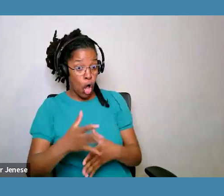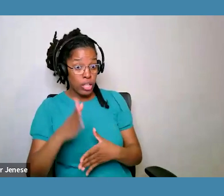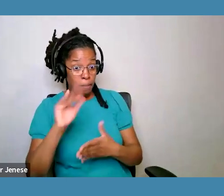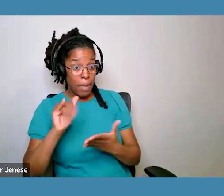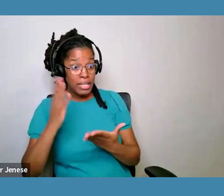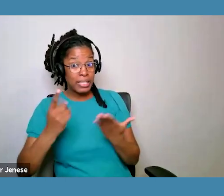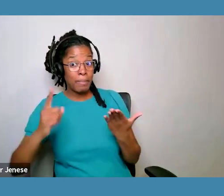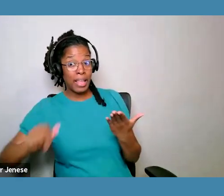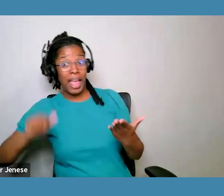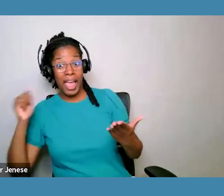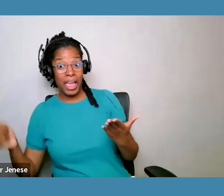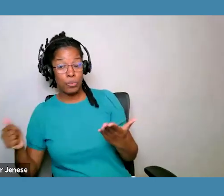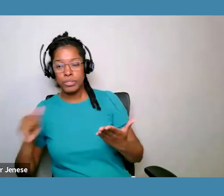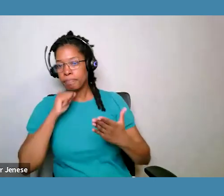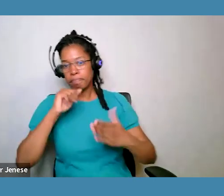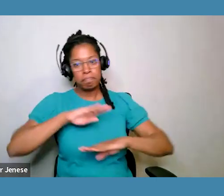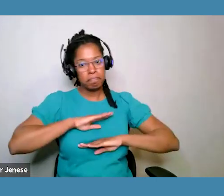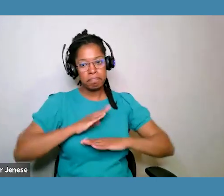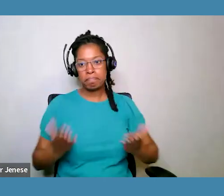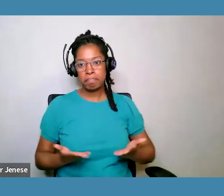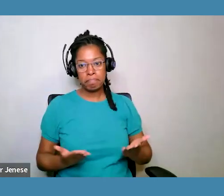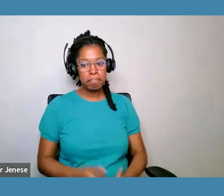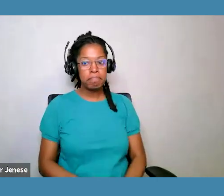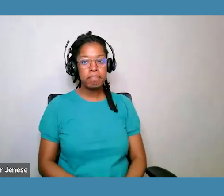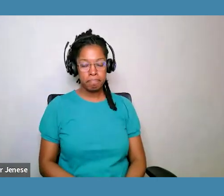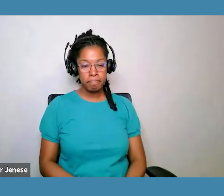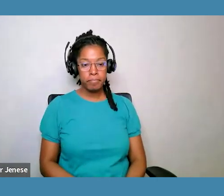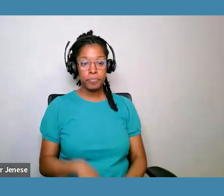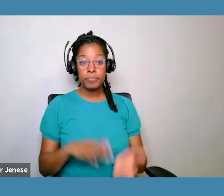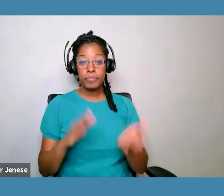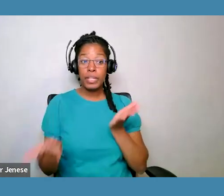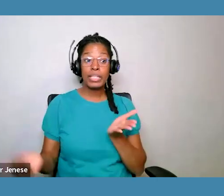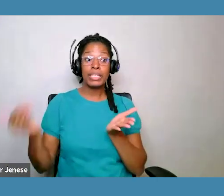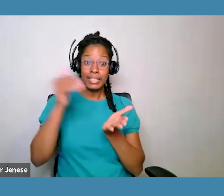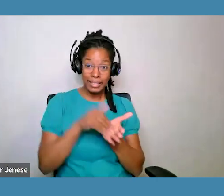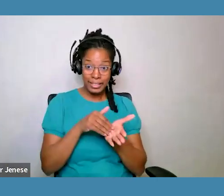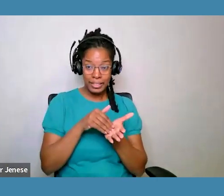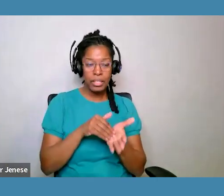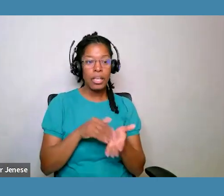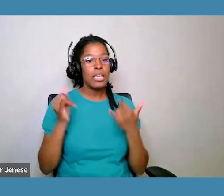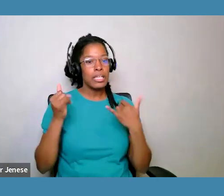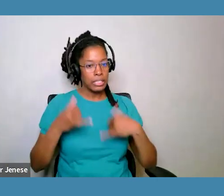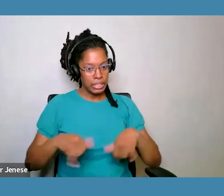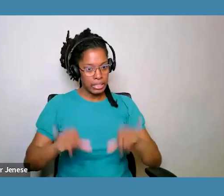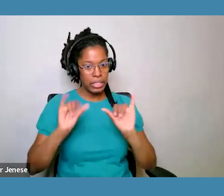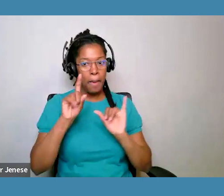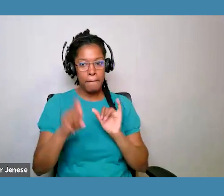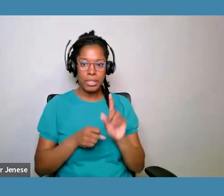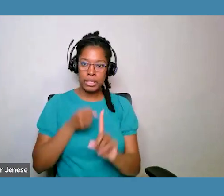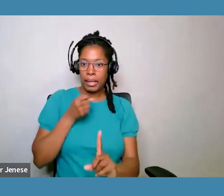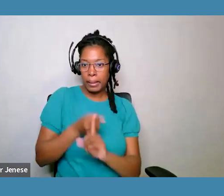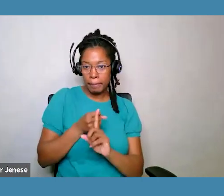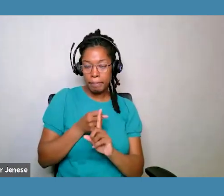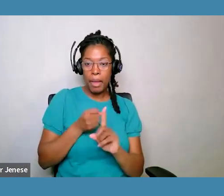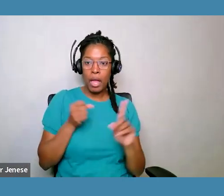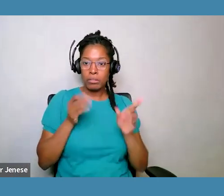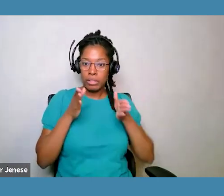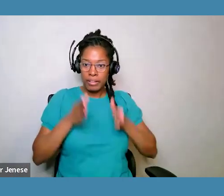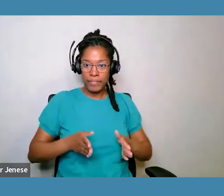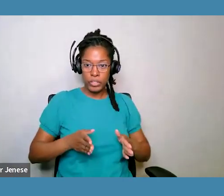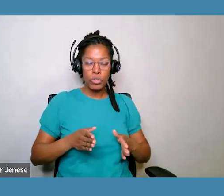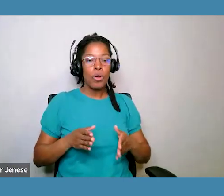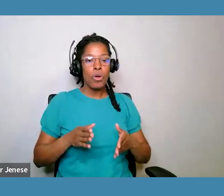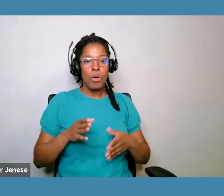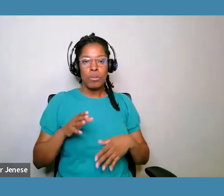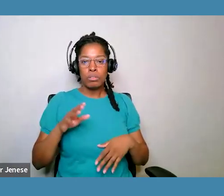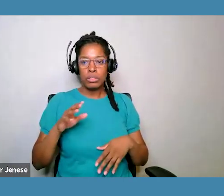not suffice here. And again, it still has to impact you such that they consider it